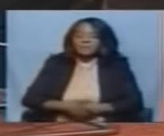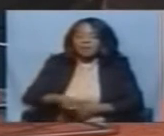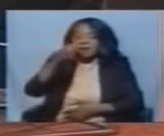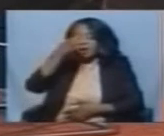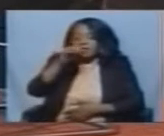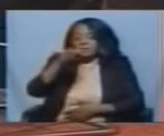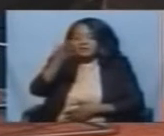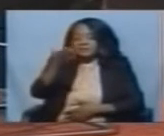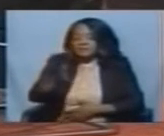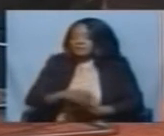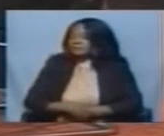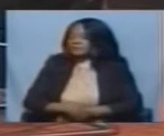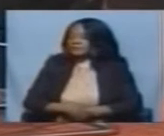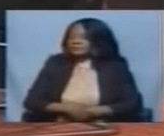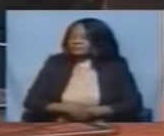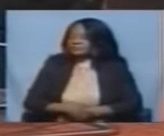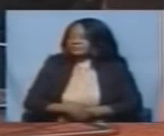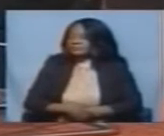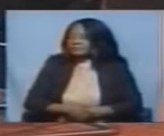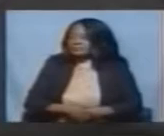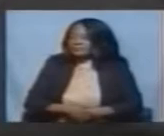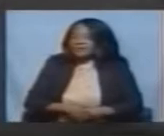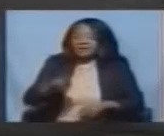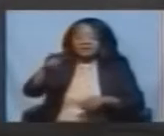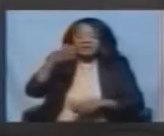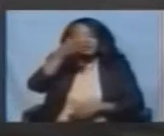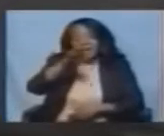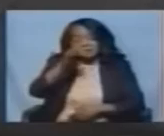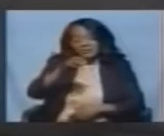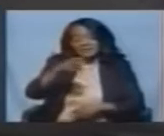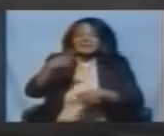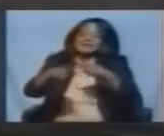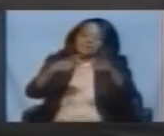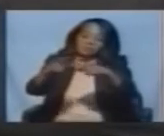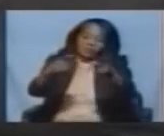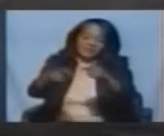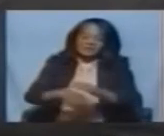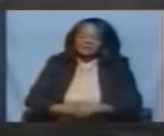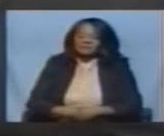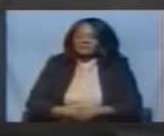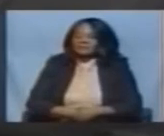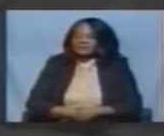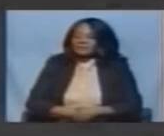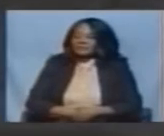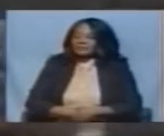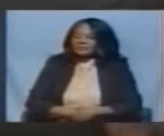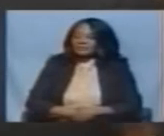it's never resident in the buyer. It is in the process. So you find that the buyer is part.